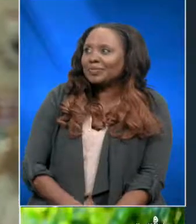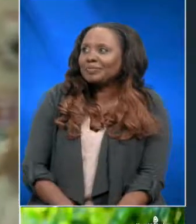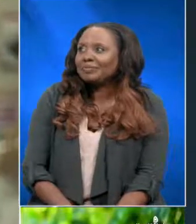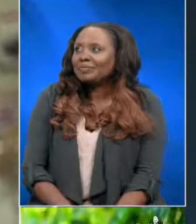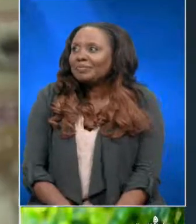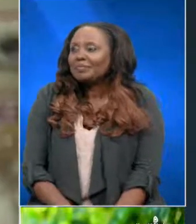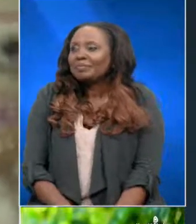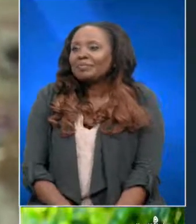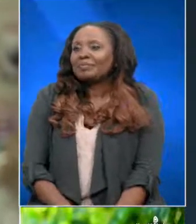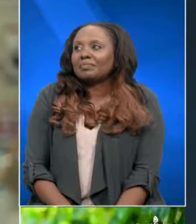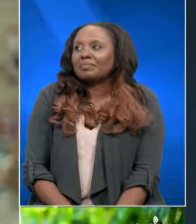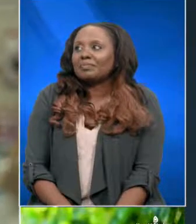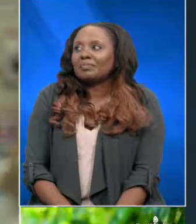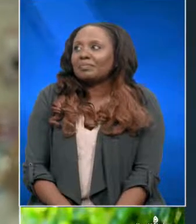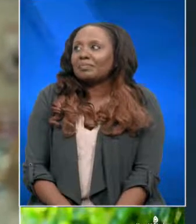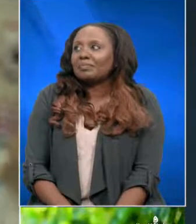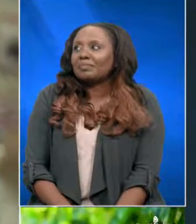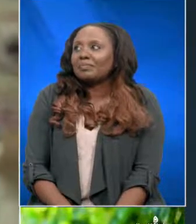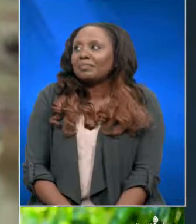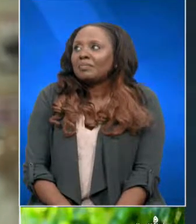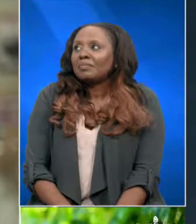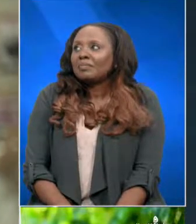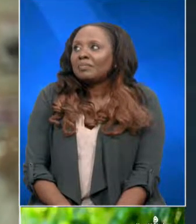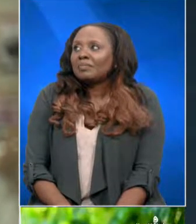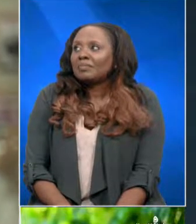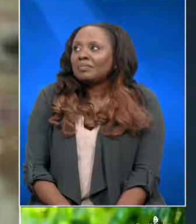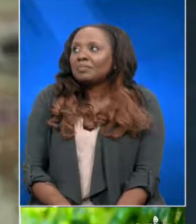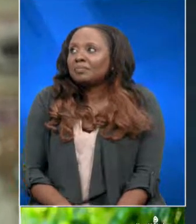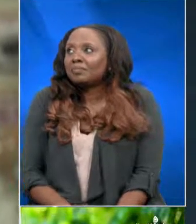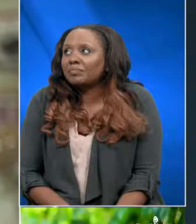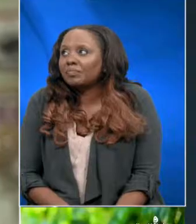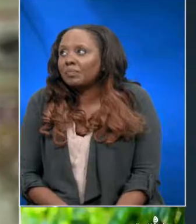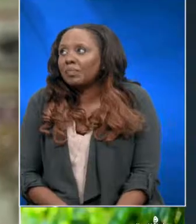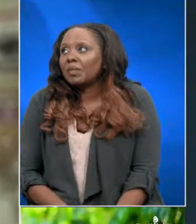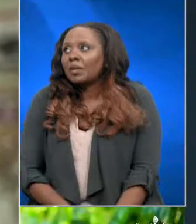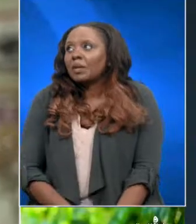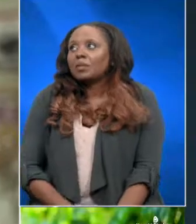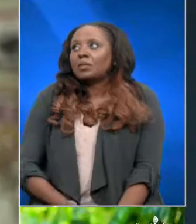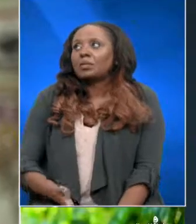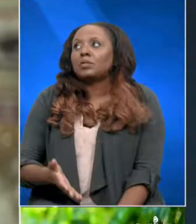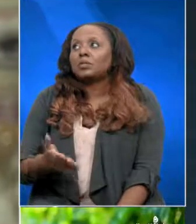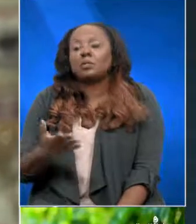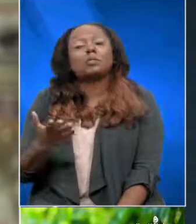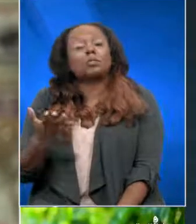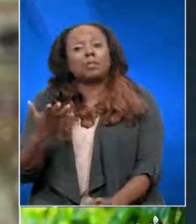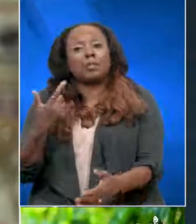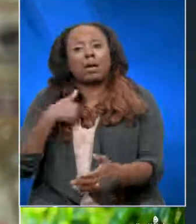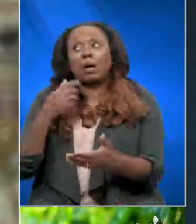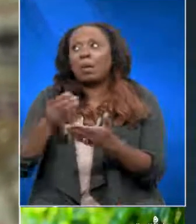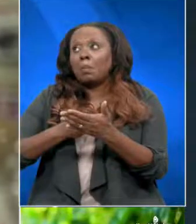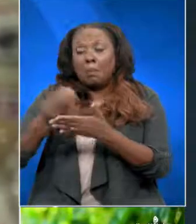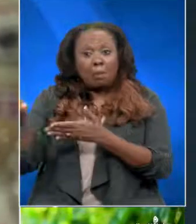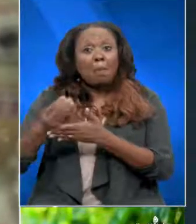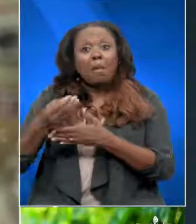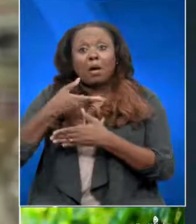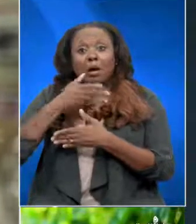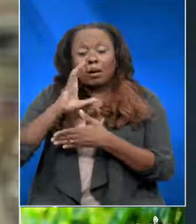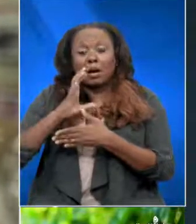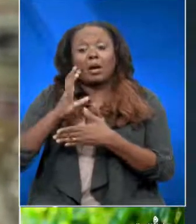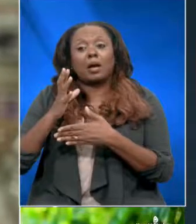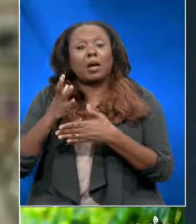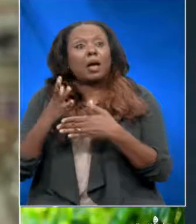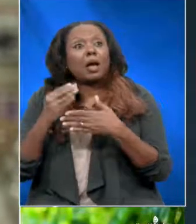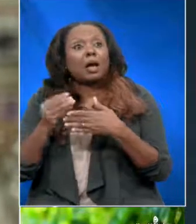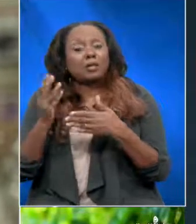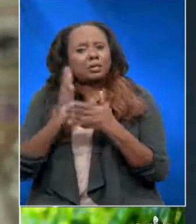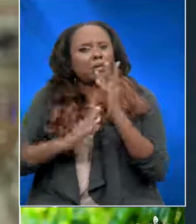We give them these chocolate drinks filled with sugar that we add. So the product comes already with the sugar in it, and then we still add sugar to it. So